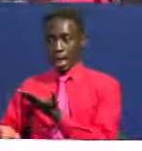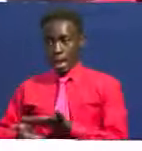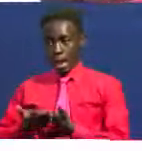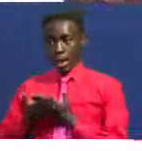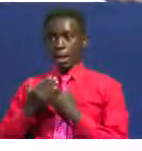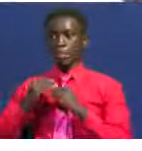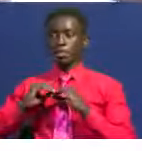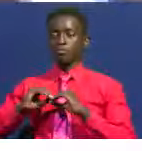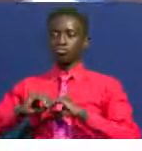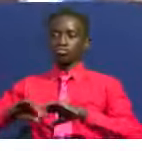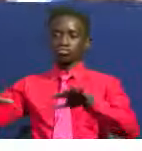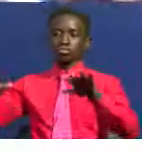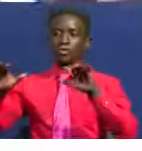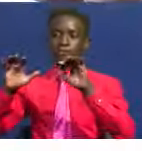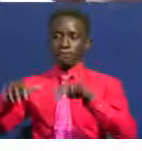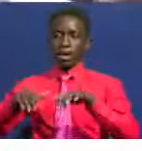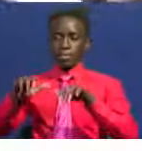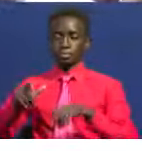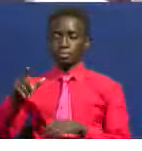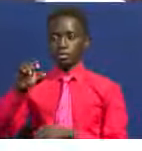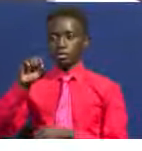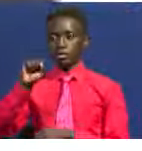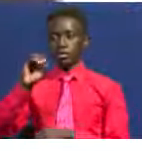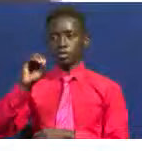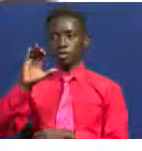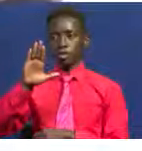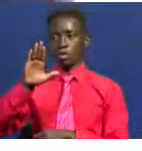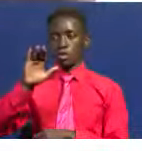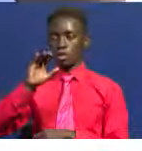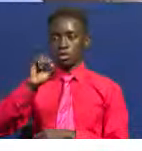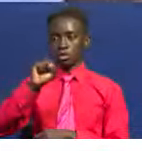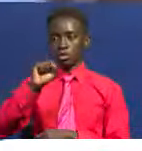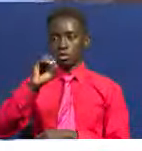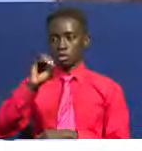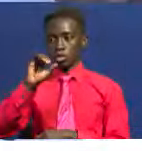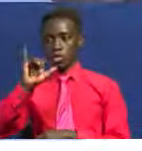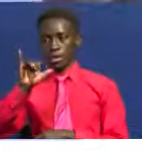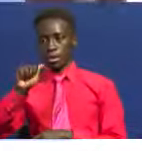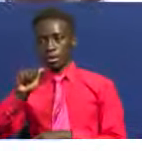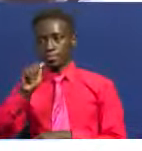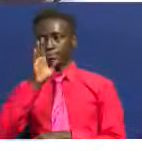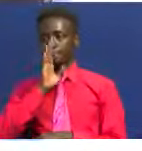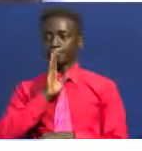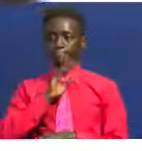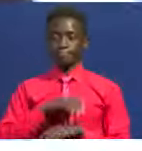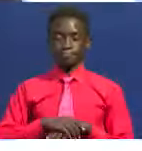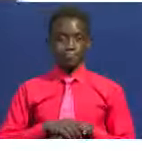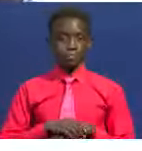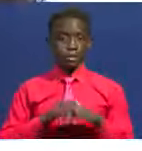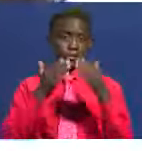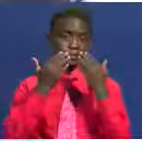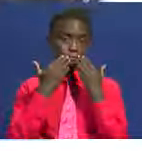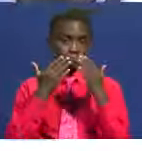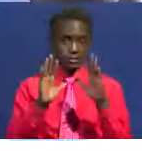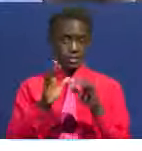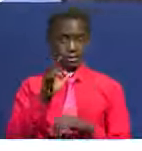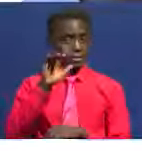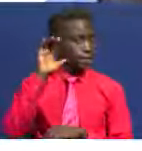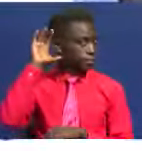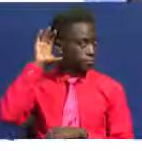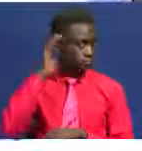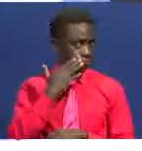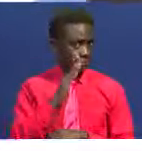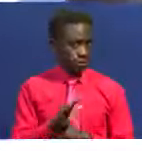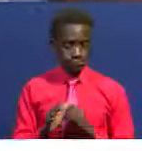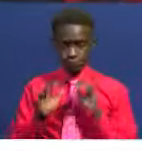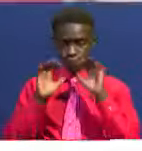Yeah. Well, Jackie Wambiru, that will be all from Homa Bay County. Of course, as you can see and as you can hear, farmers here are very happy that